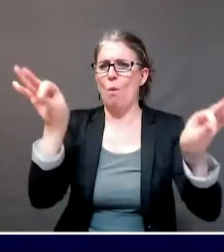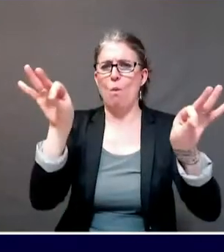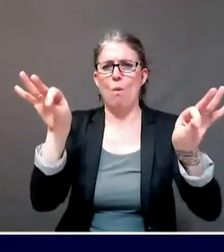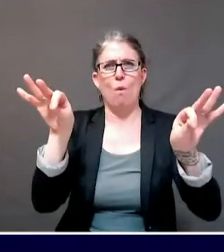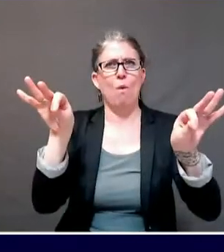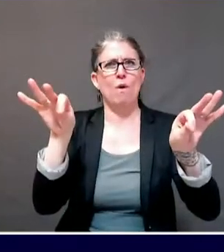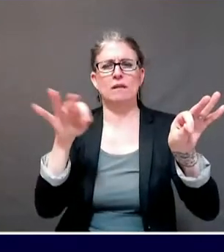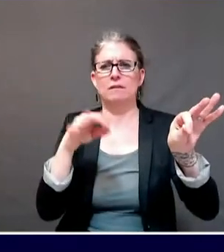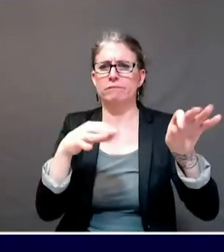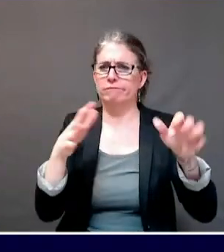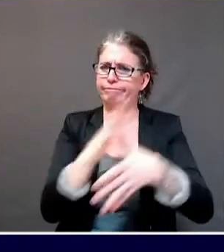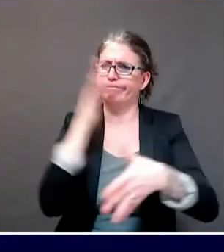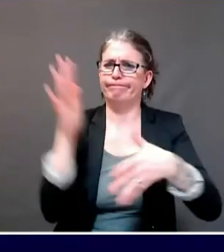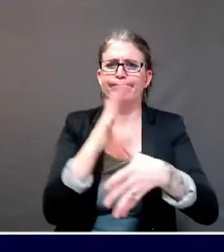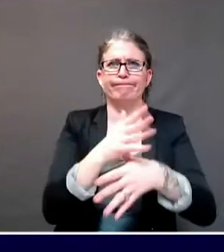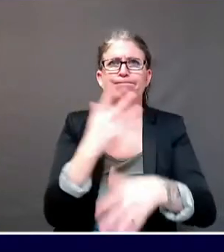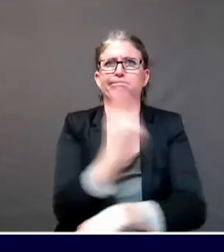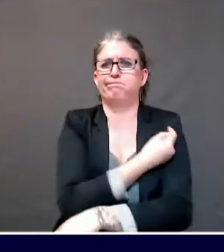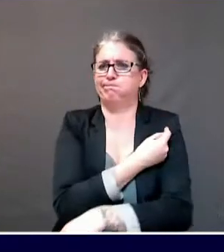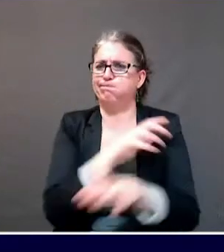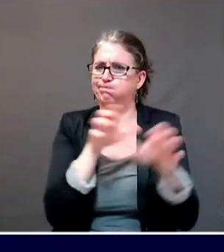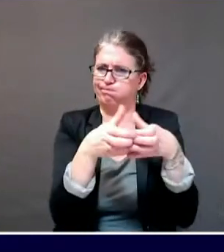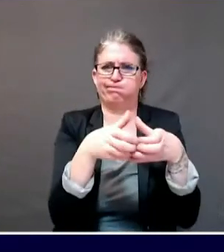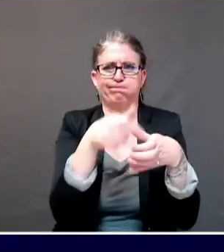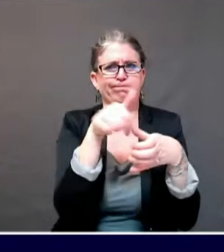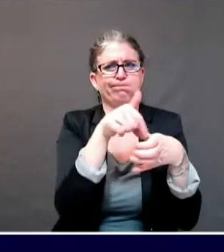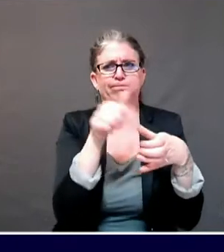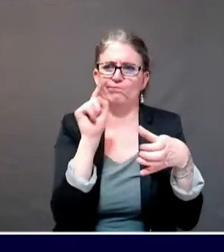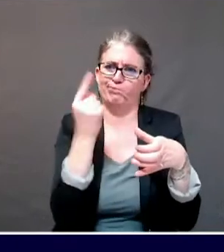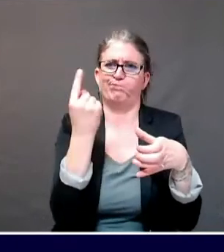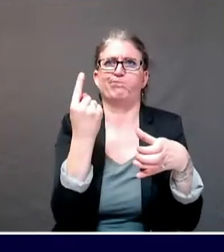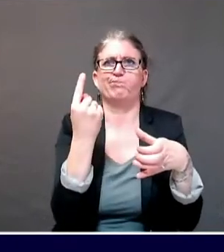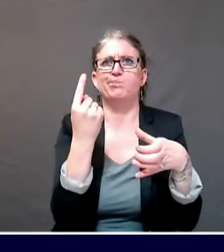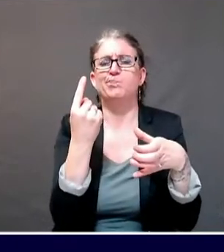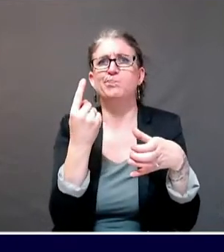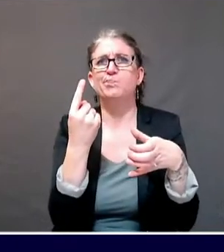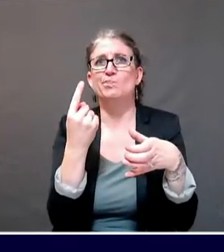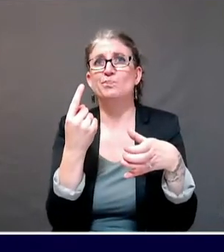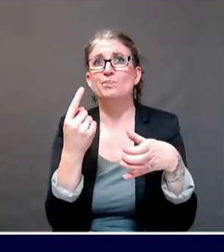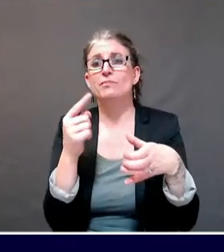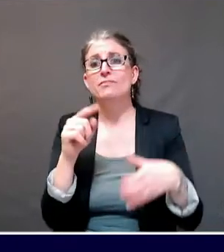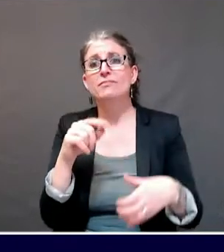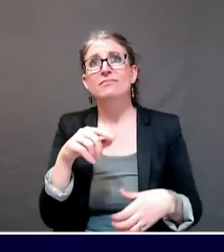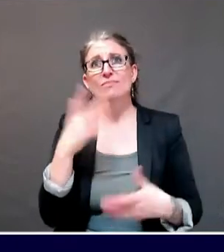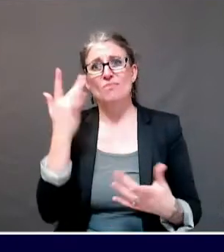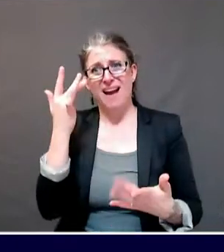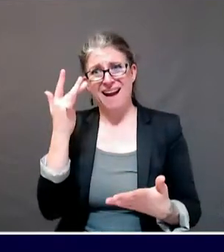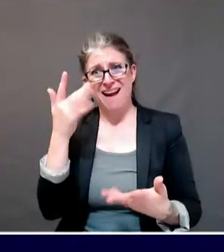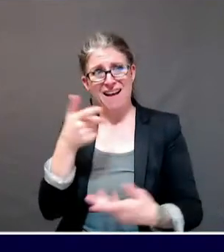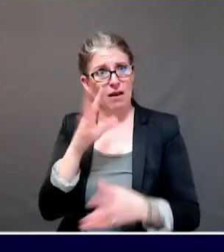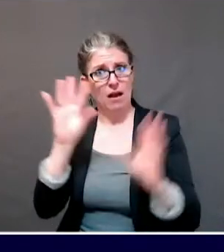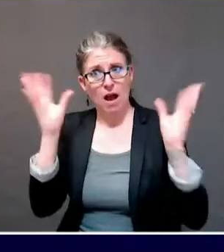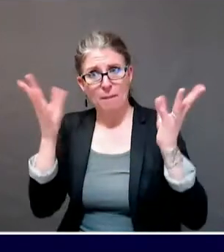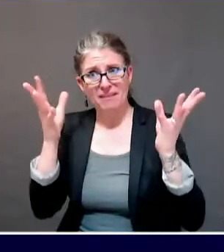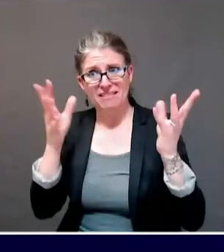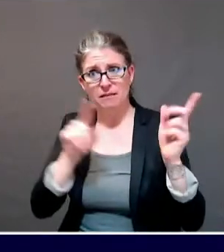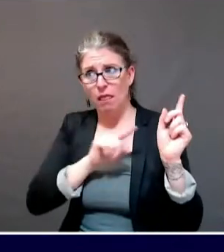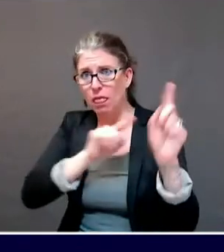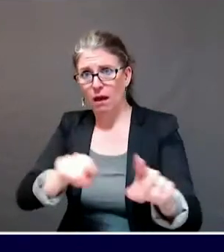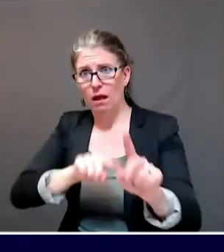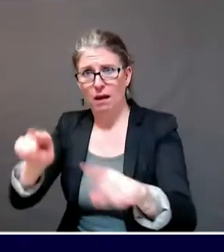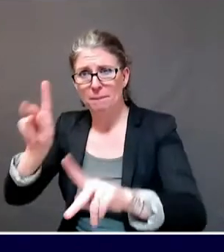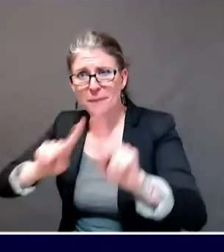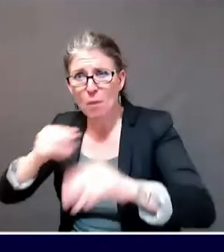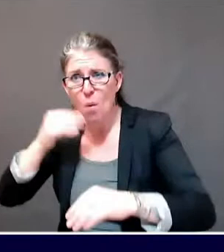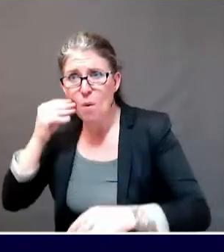day exposed to individuals whose COVID status is unknown, that's why we put them in that category. Okay. They're critical and their exposure